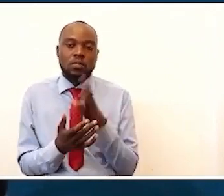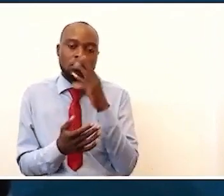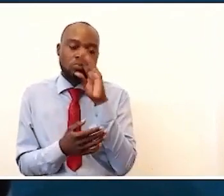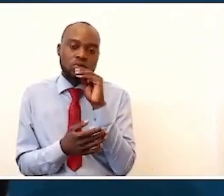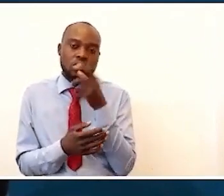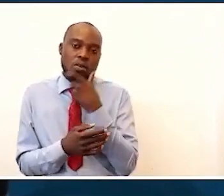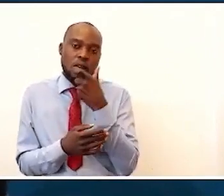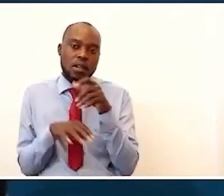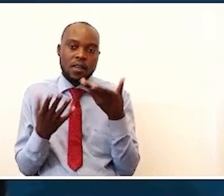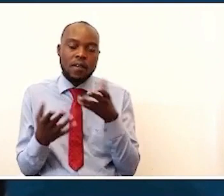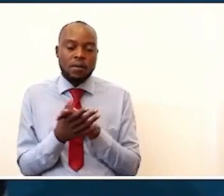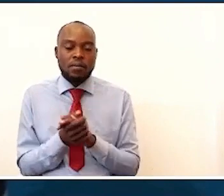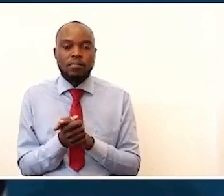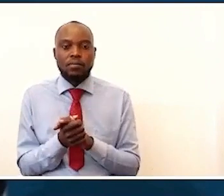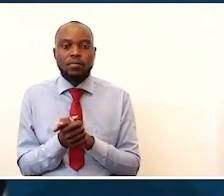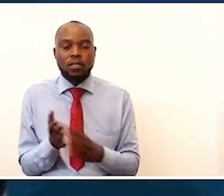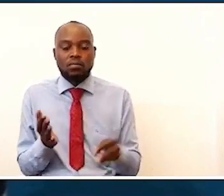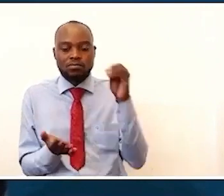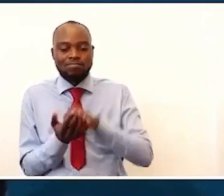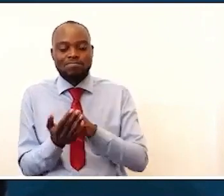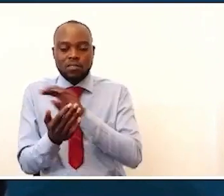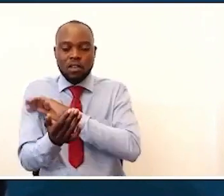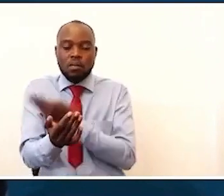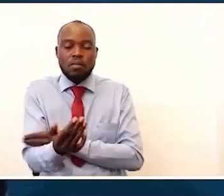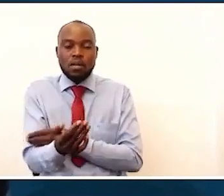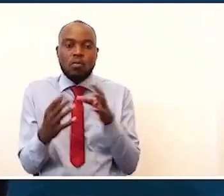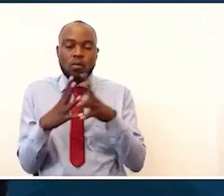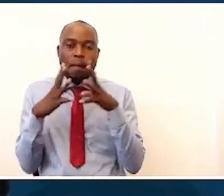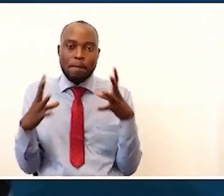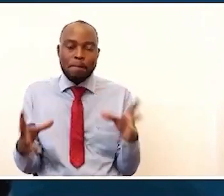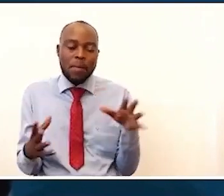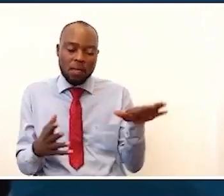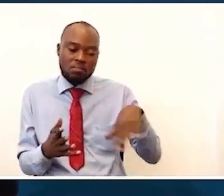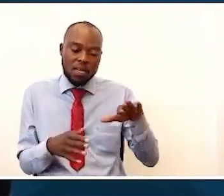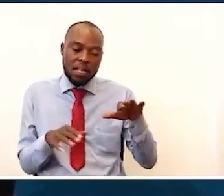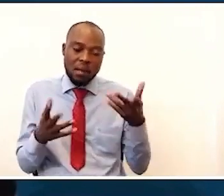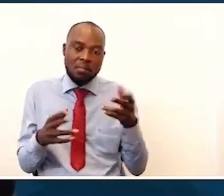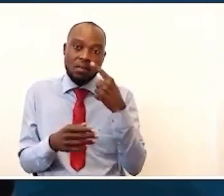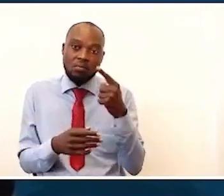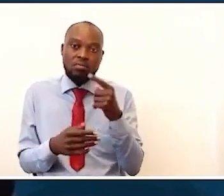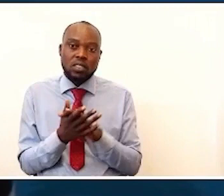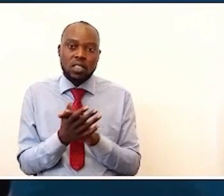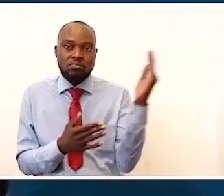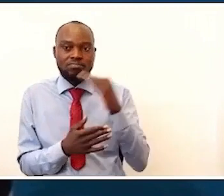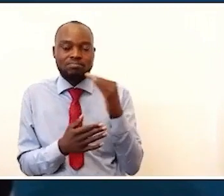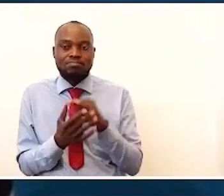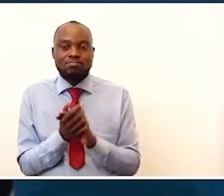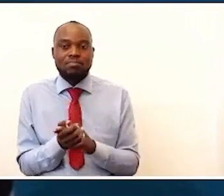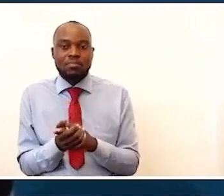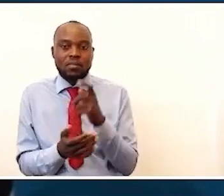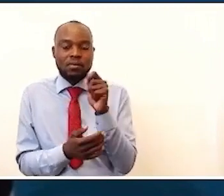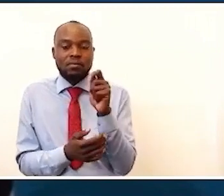issue of enhancing capacity, especially in areas that are seen as new and upcoming areas in